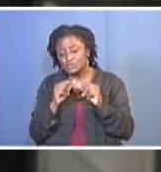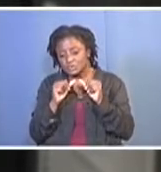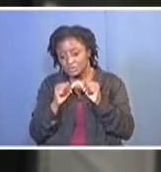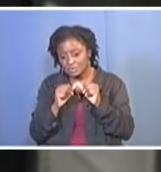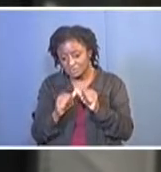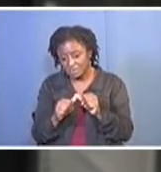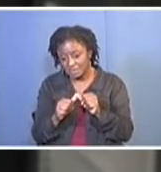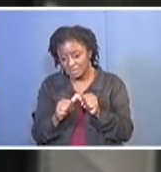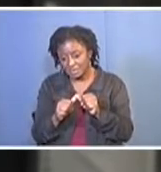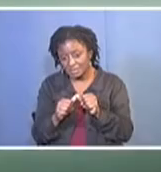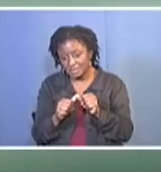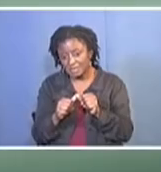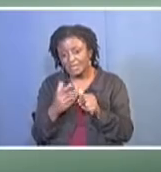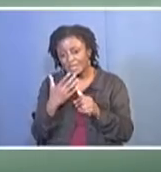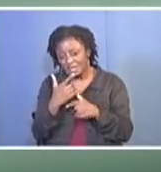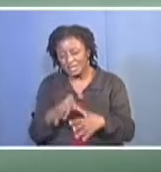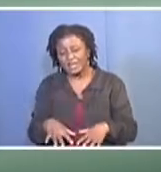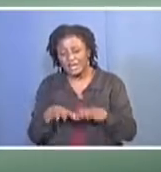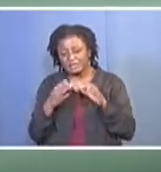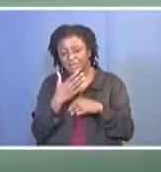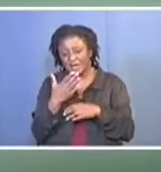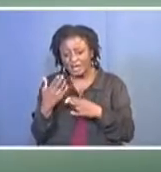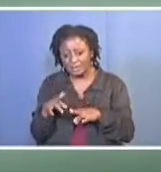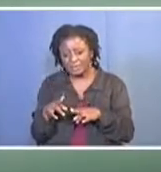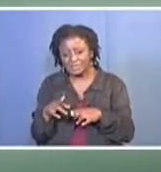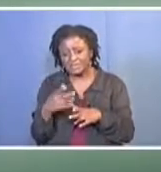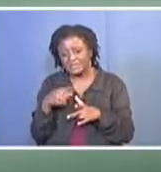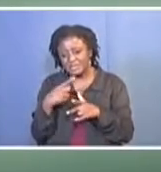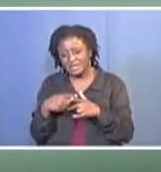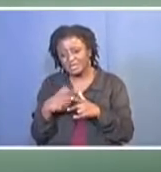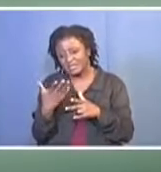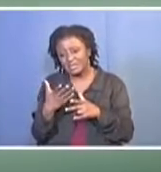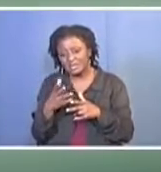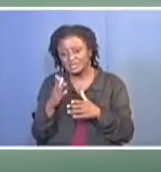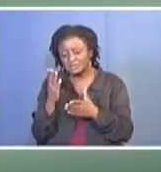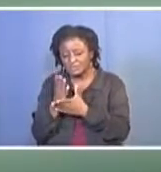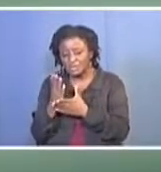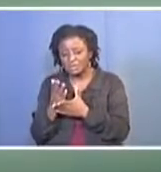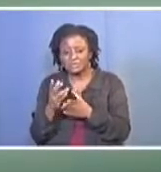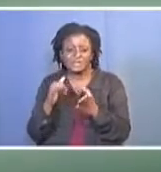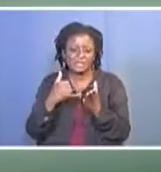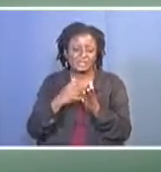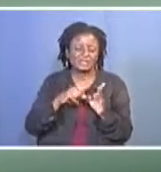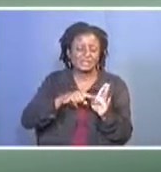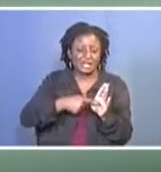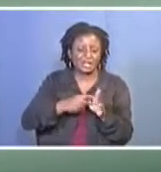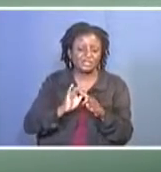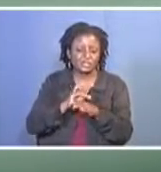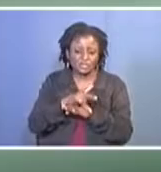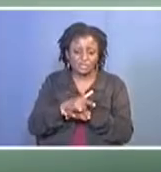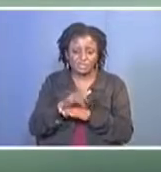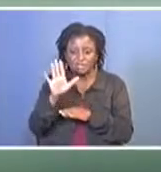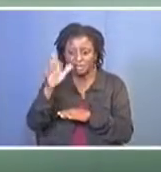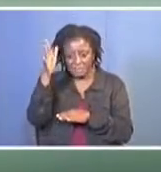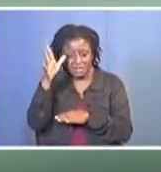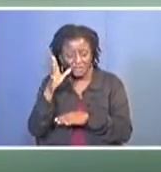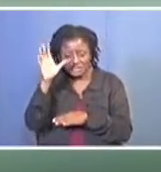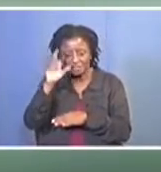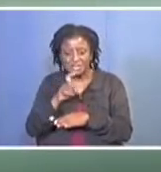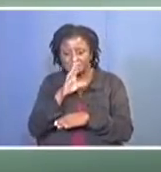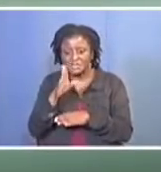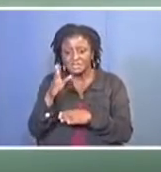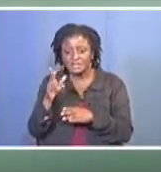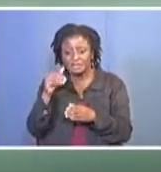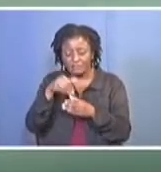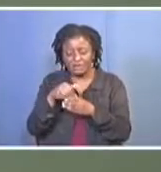and they come off track. But it starts early. Your parents have to be involved. And for me, I think you just need to have a lot of international